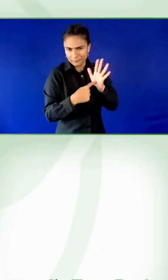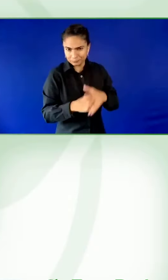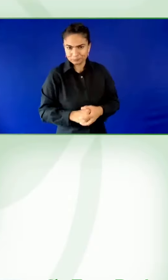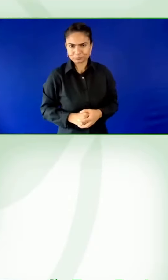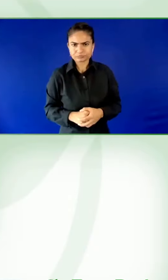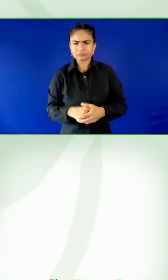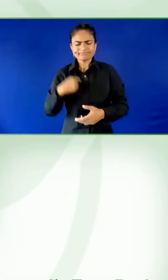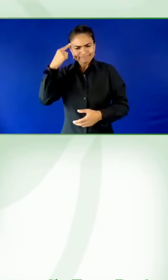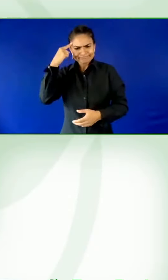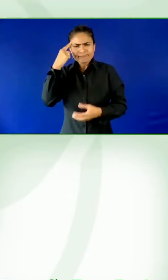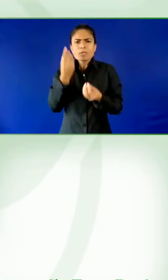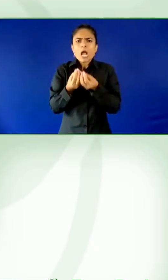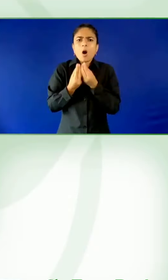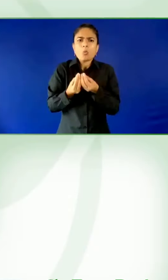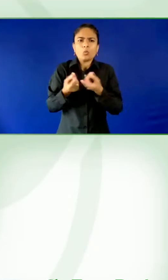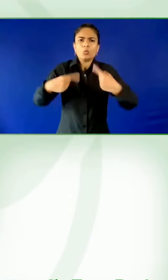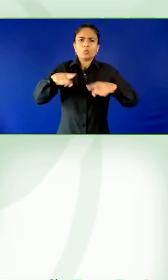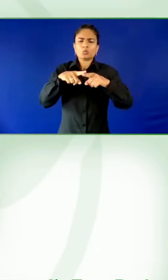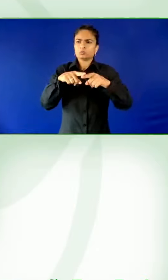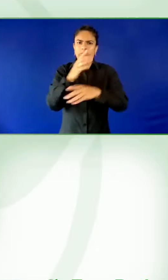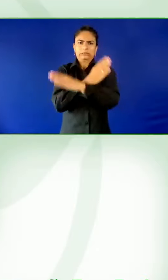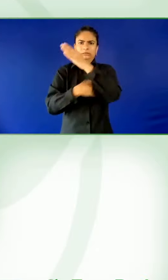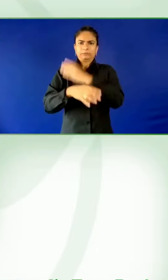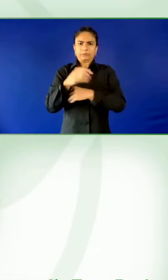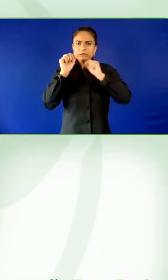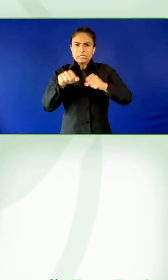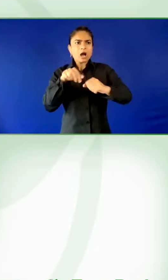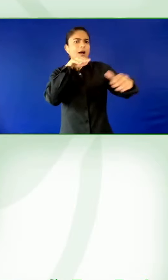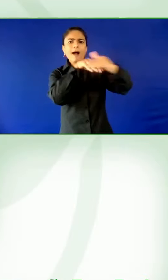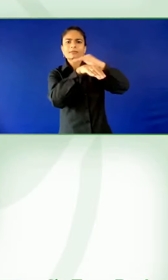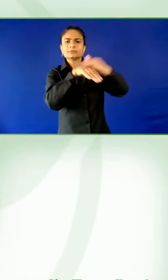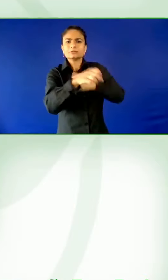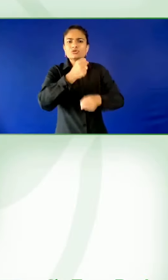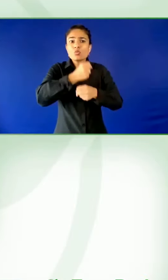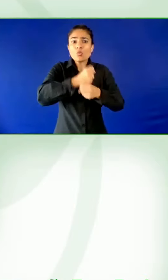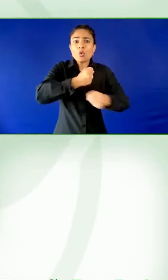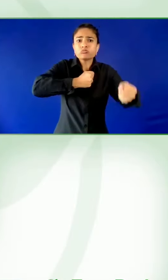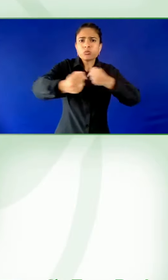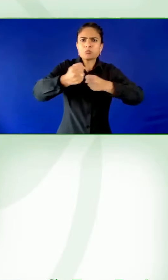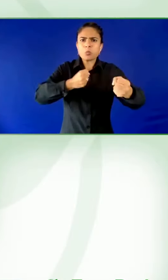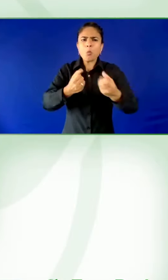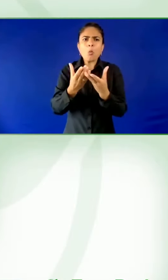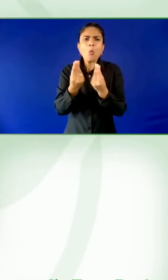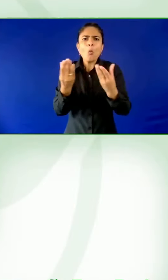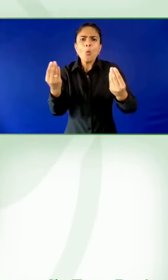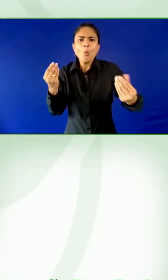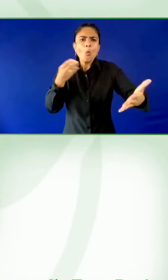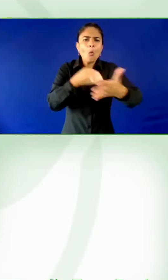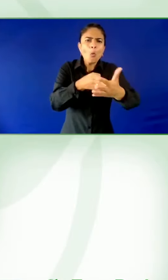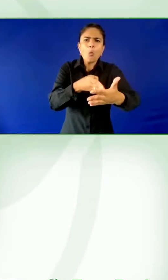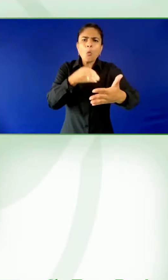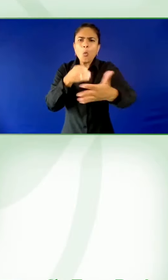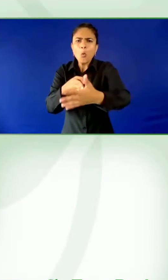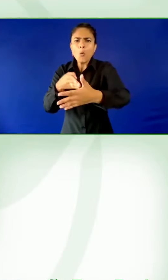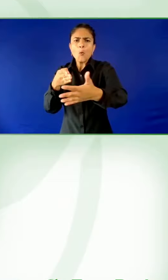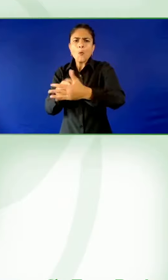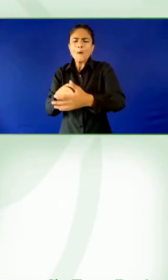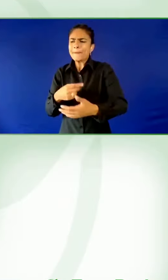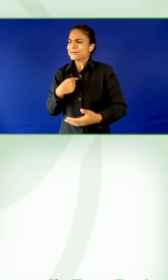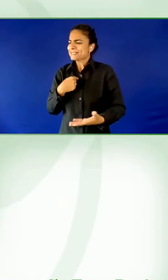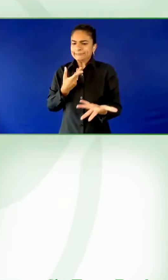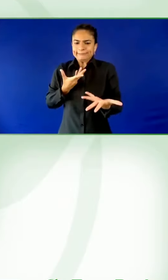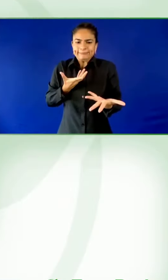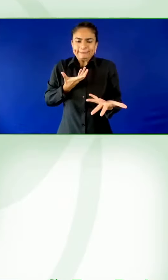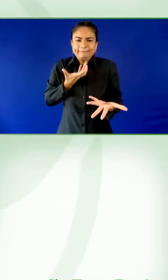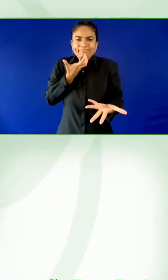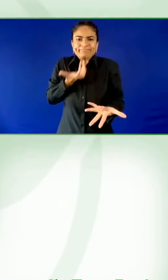another approach. And the approach was not starting with our solutions to bring to the world, but starting with the